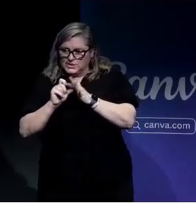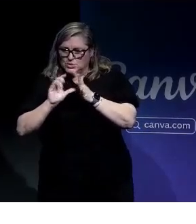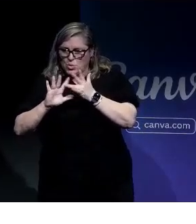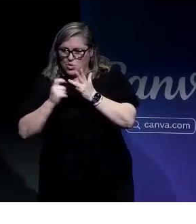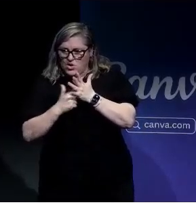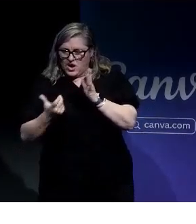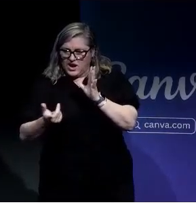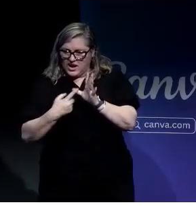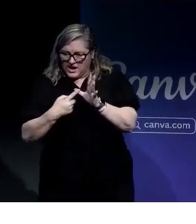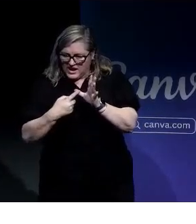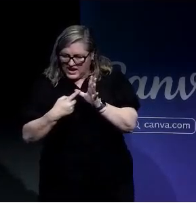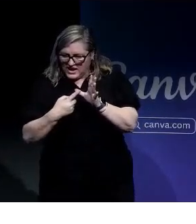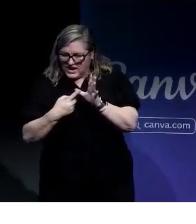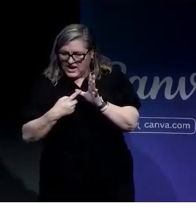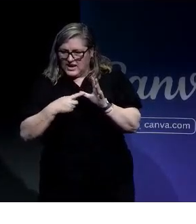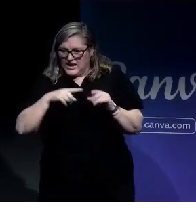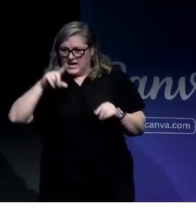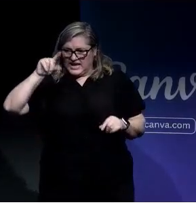https://bit.ly/vendor